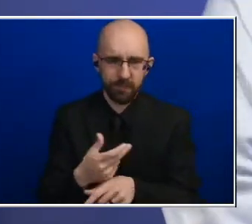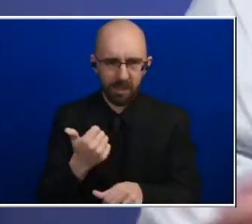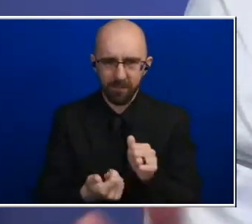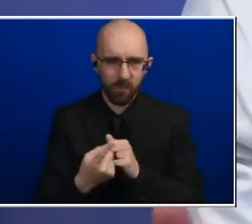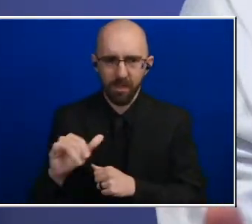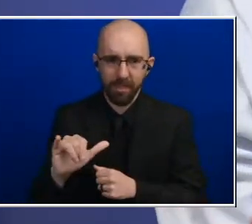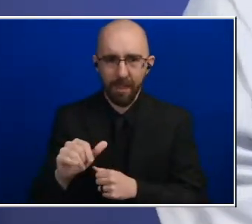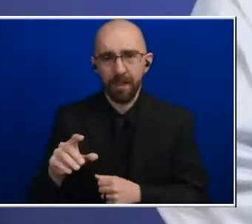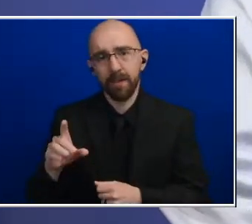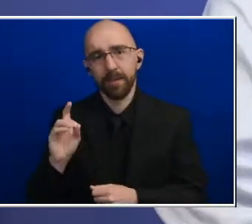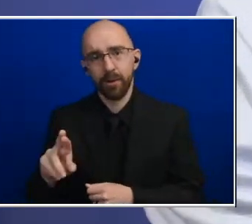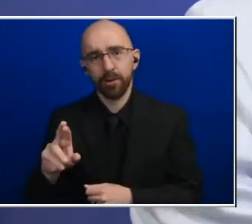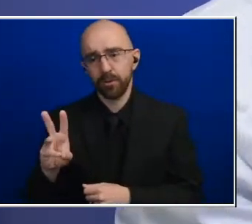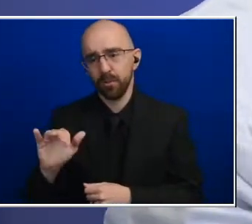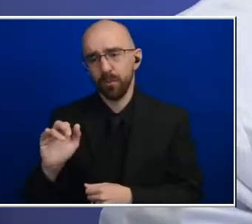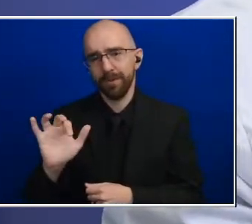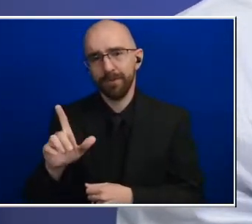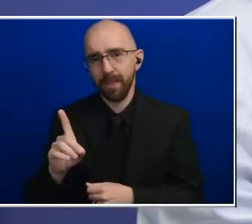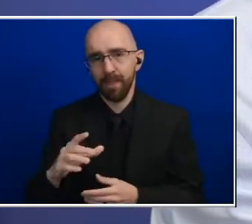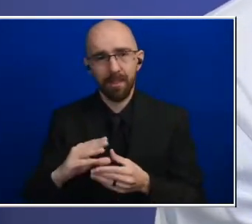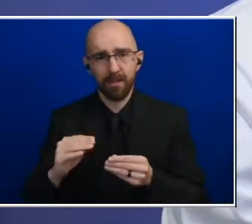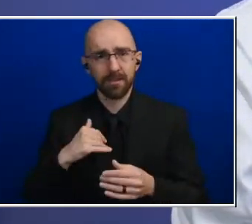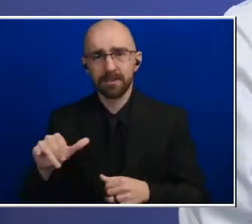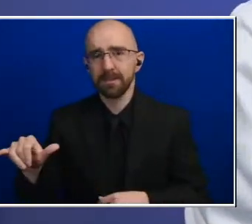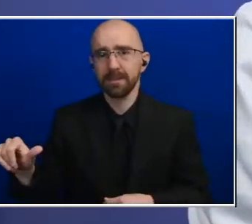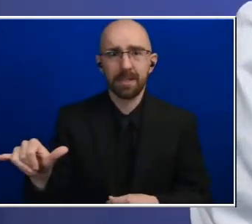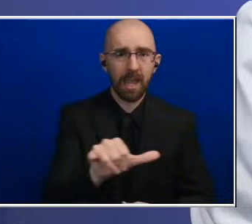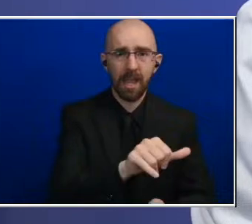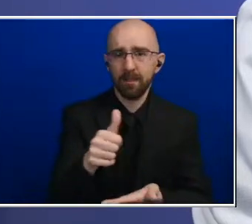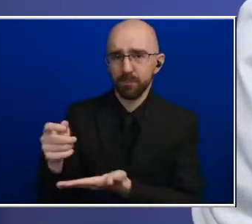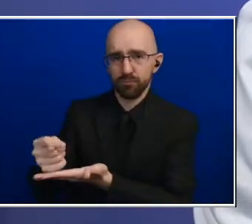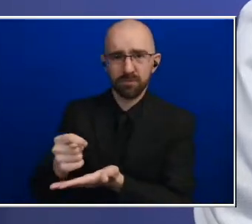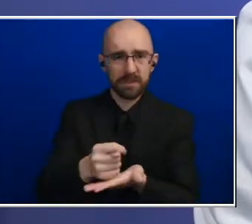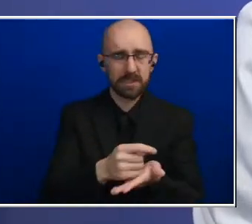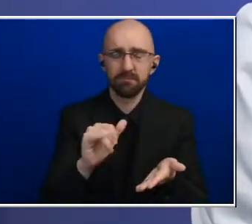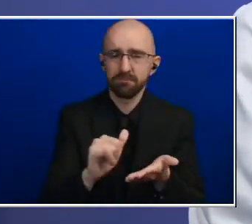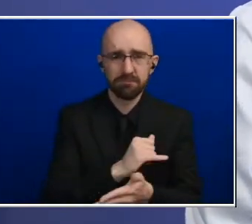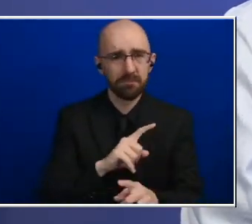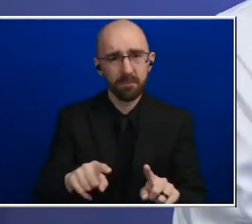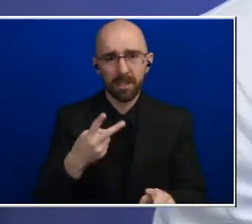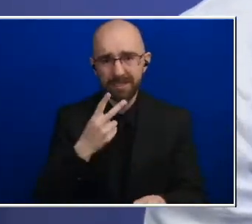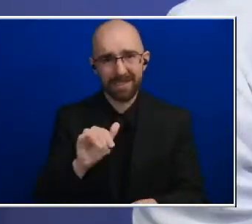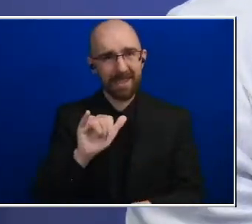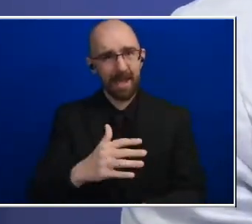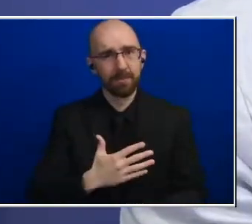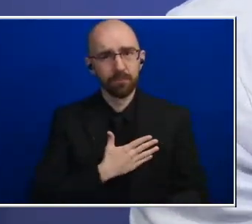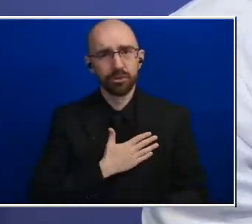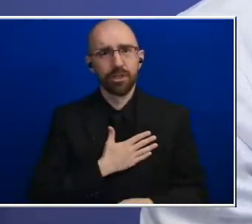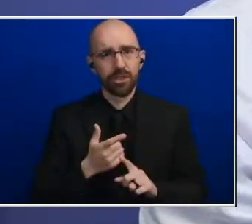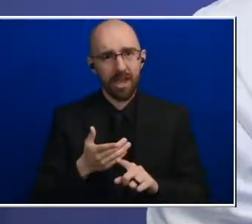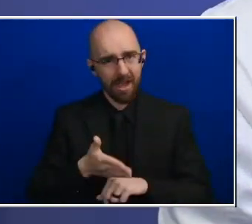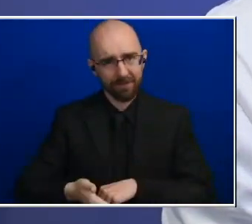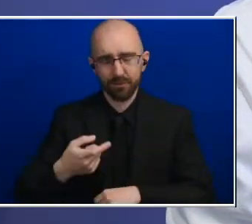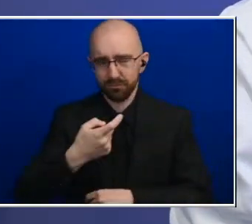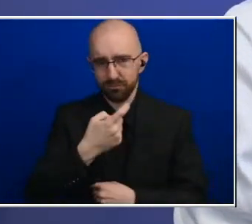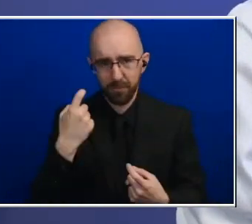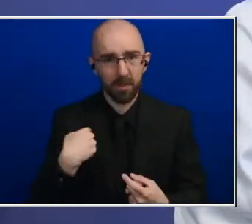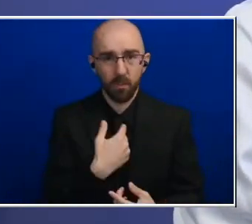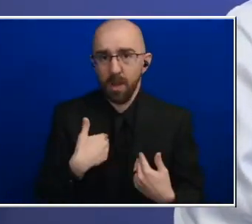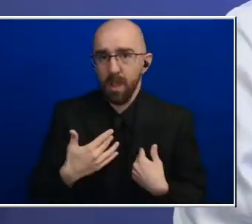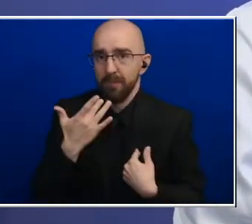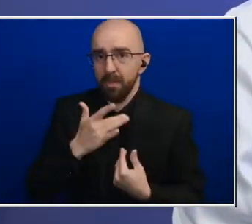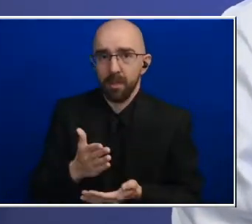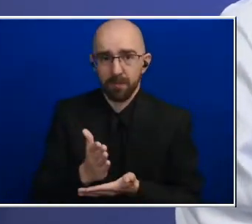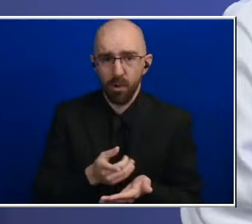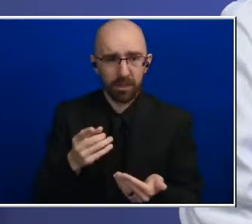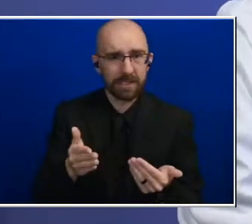care of everyone the same. But boy, to see the appreciation that comes out of him after such a traumatic thing. And we got the lucky part, right? It was an easy one to take care of